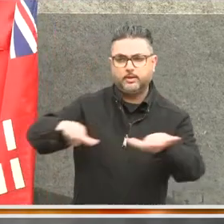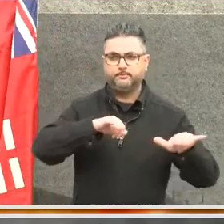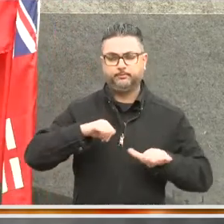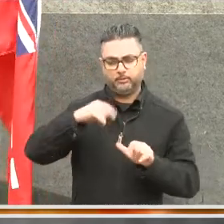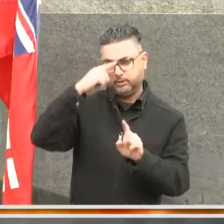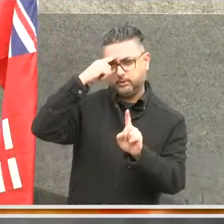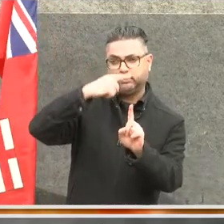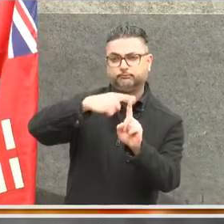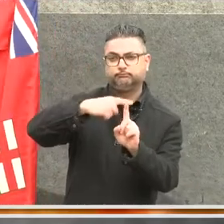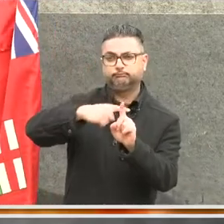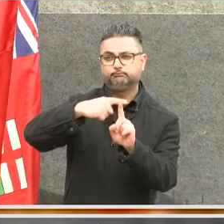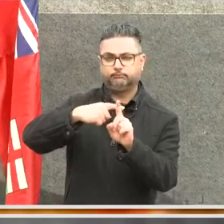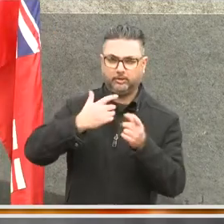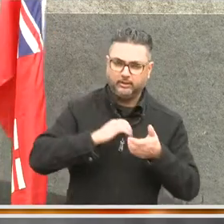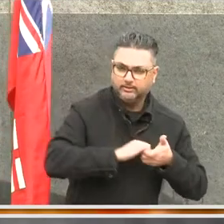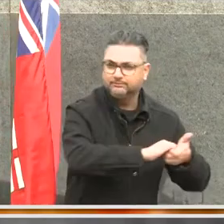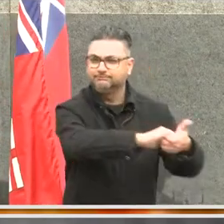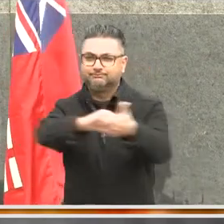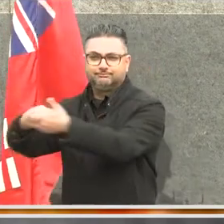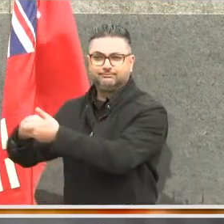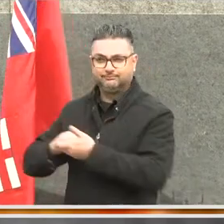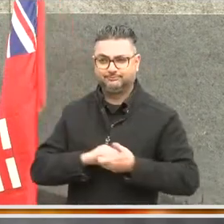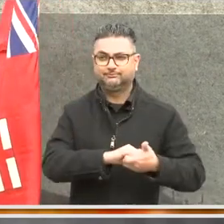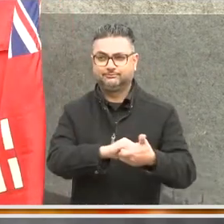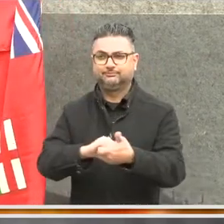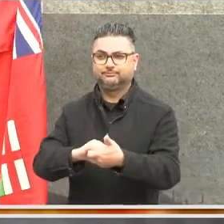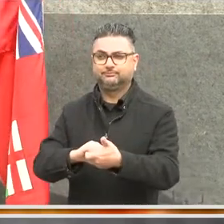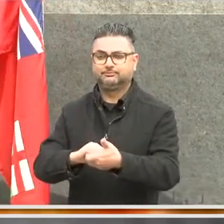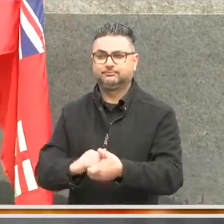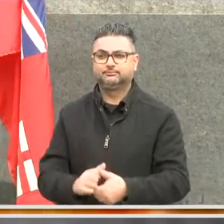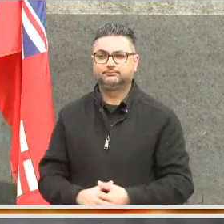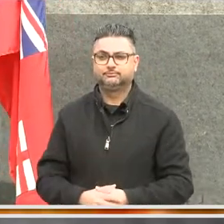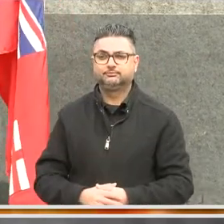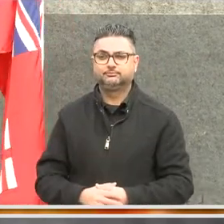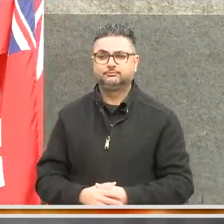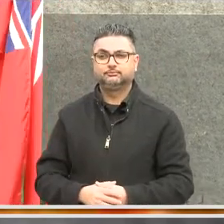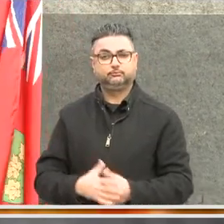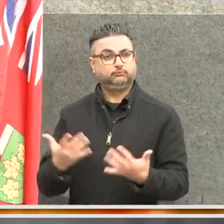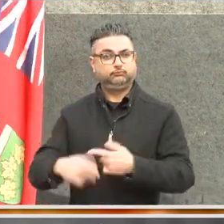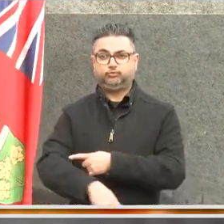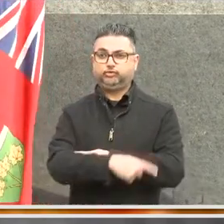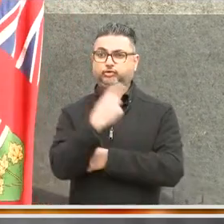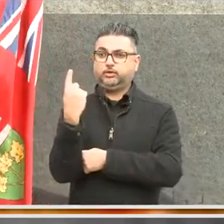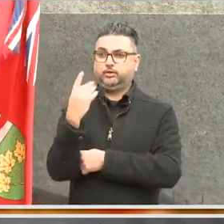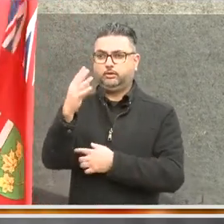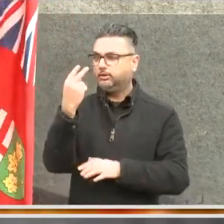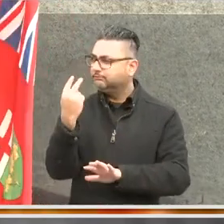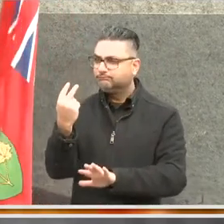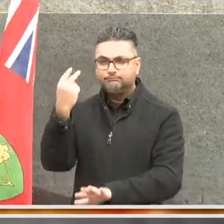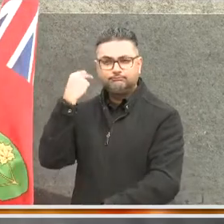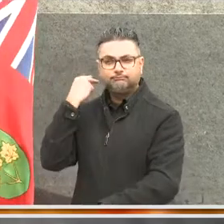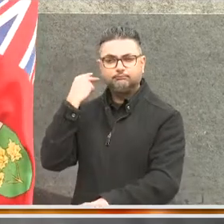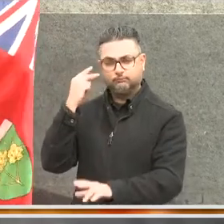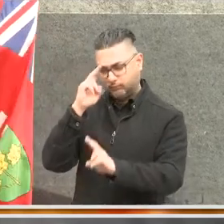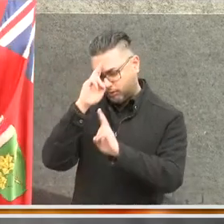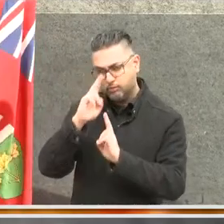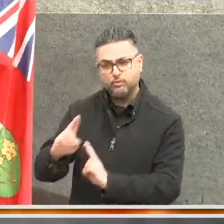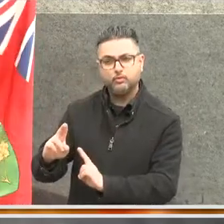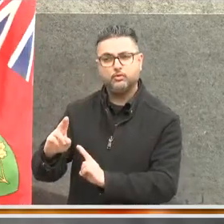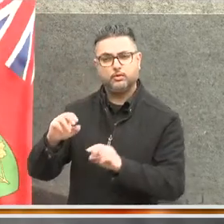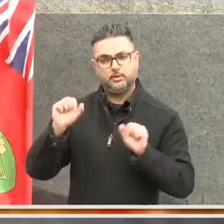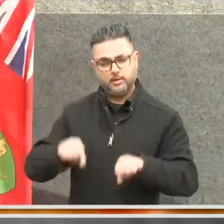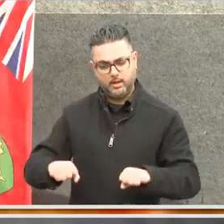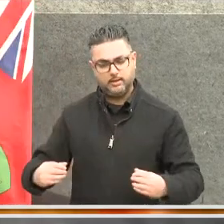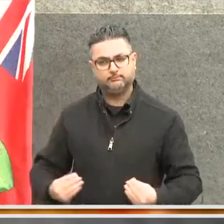together. May today's commemoration inspire us to work together for a